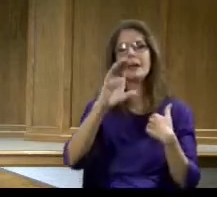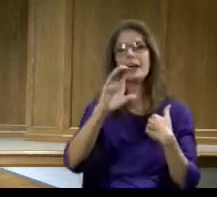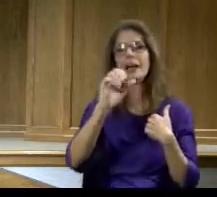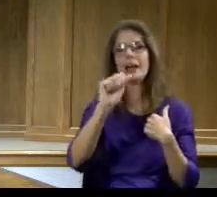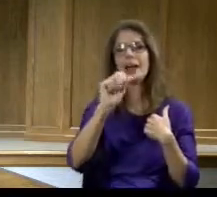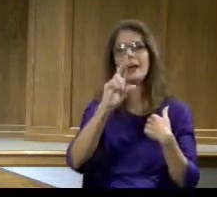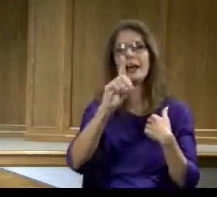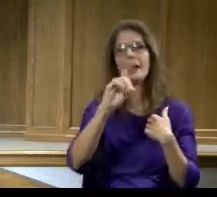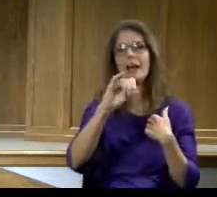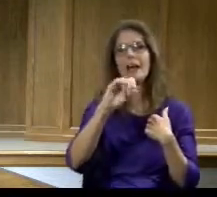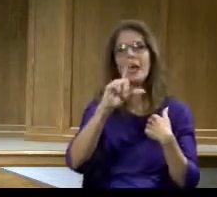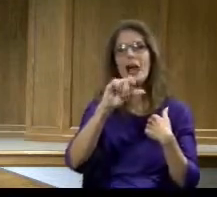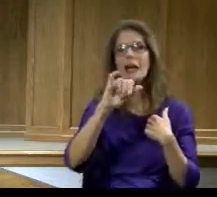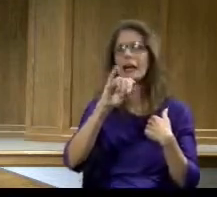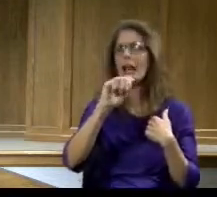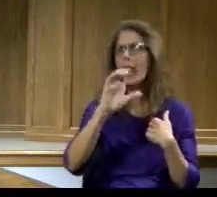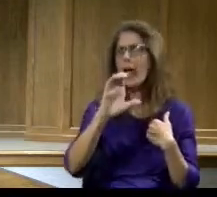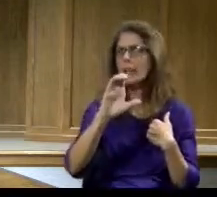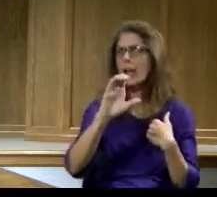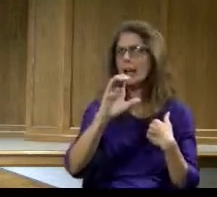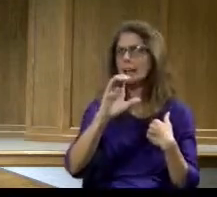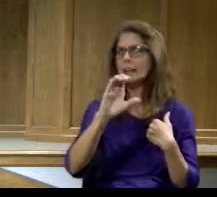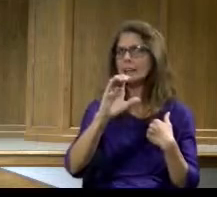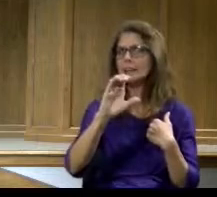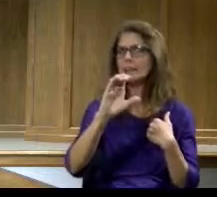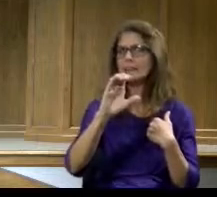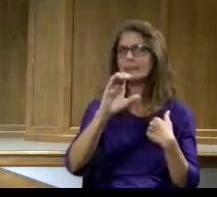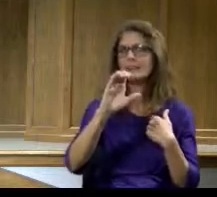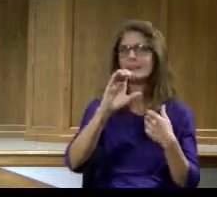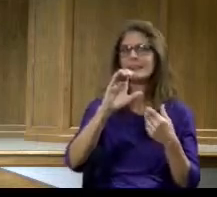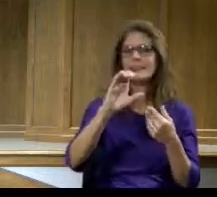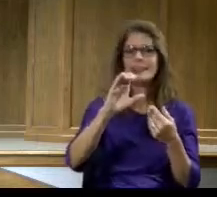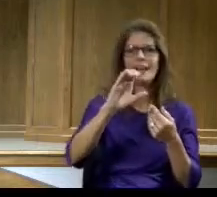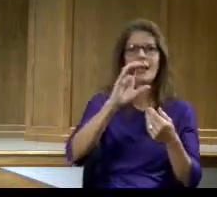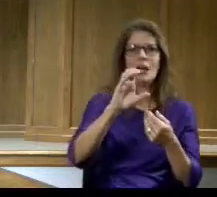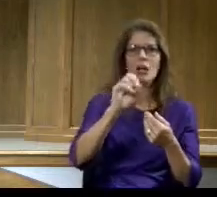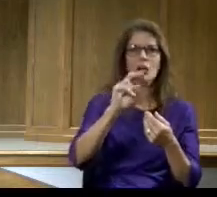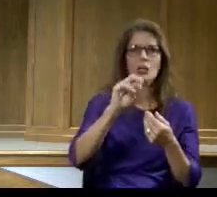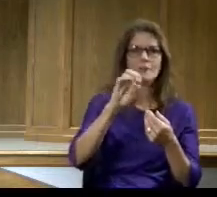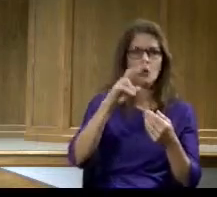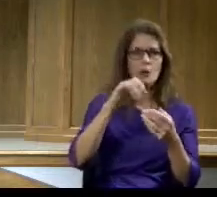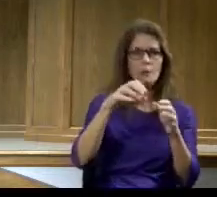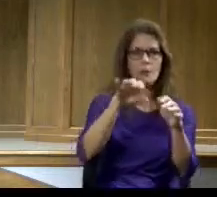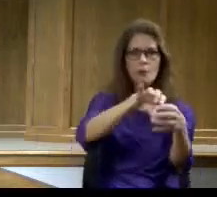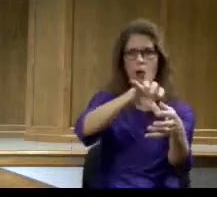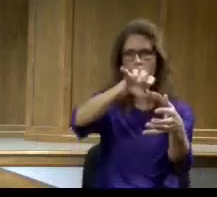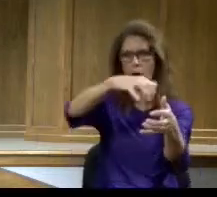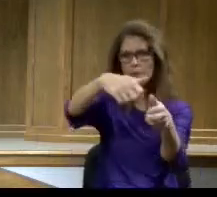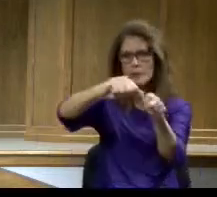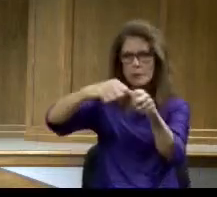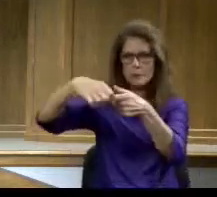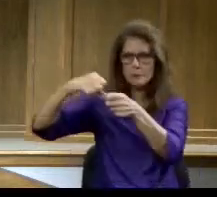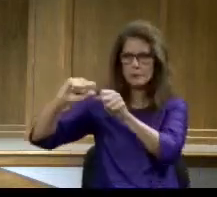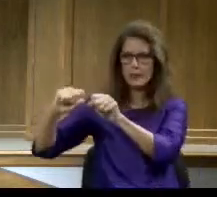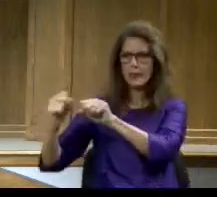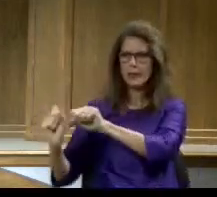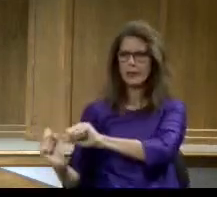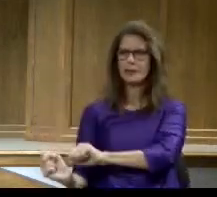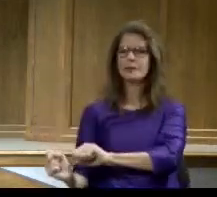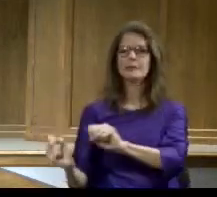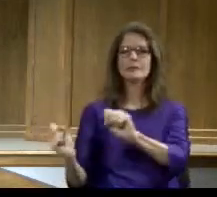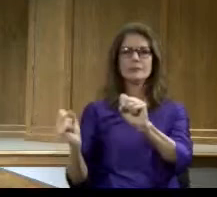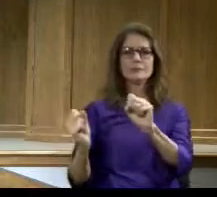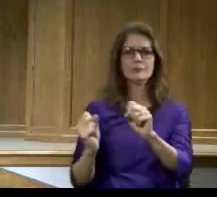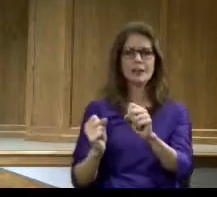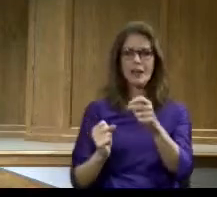theirs. And it was a convertible, and the top was already down on a Sunday morning. Golf clubs are in the back